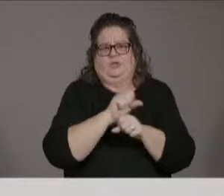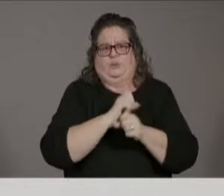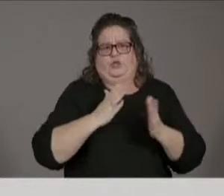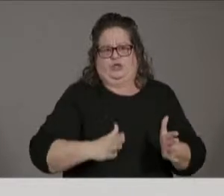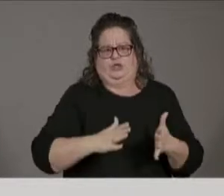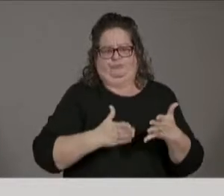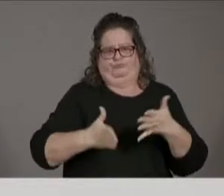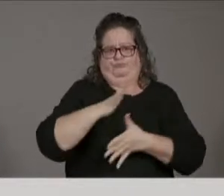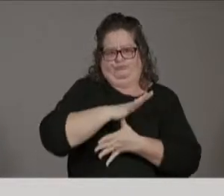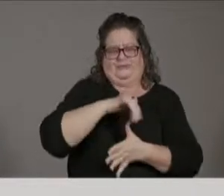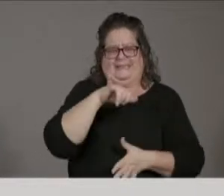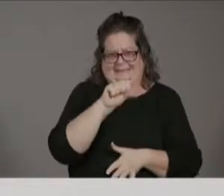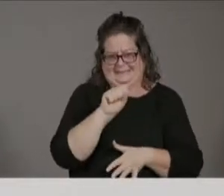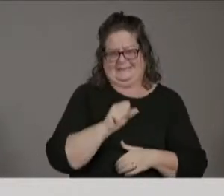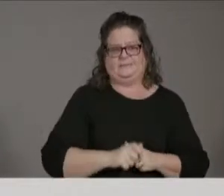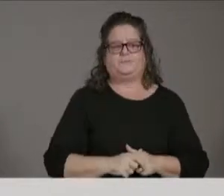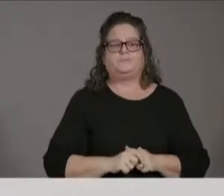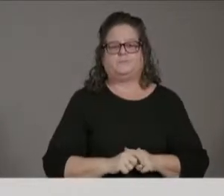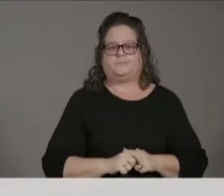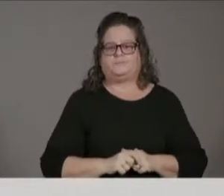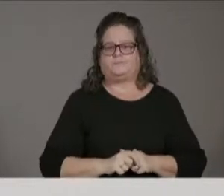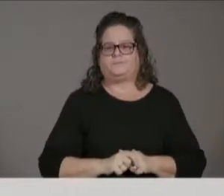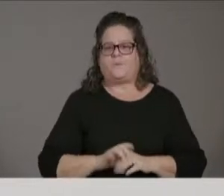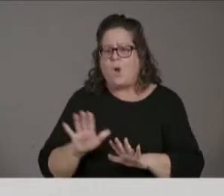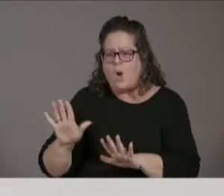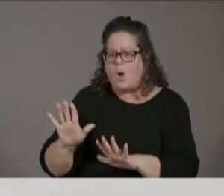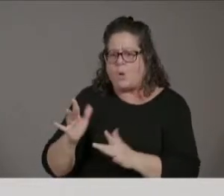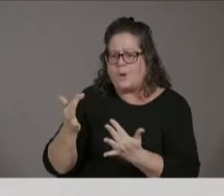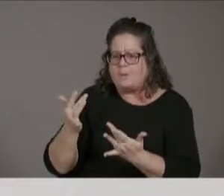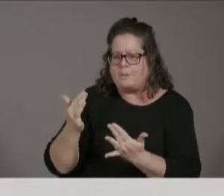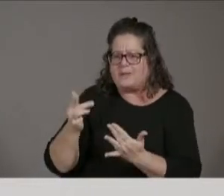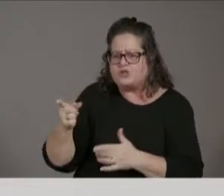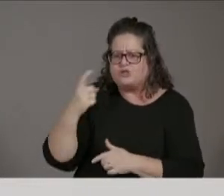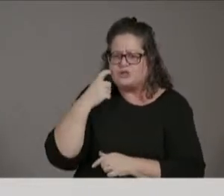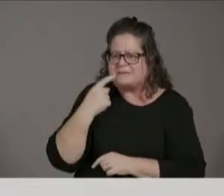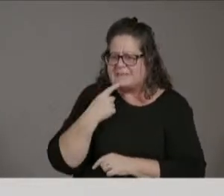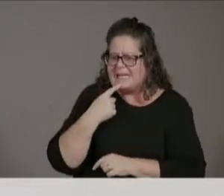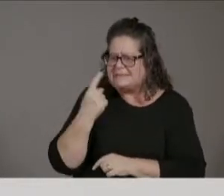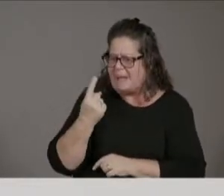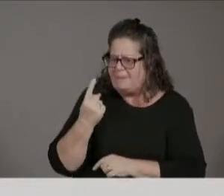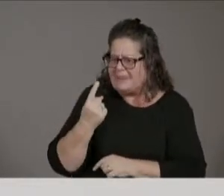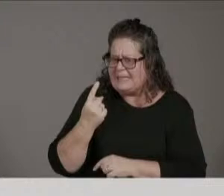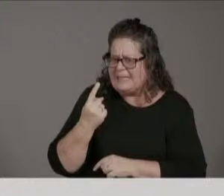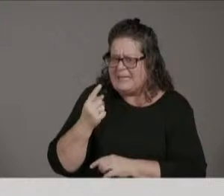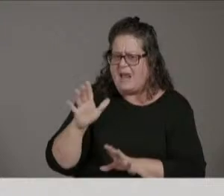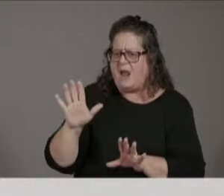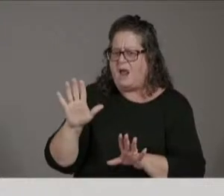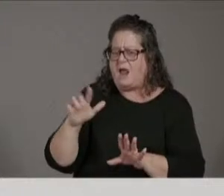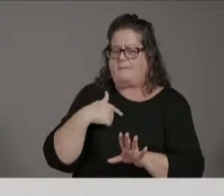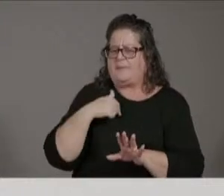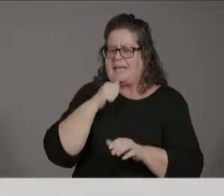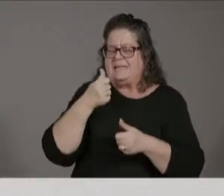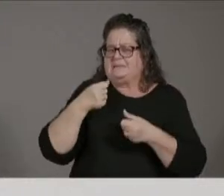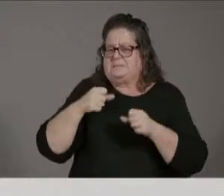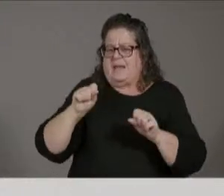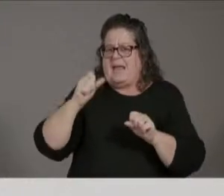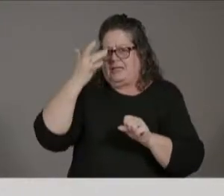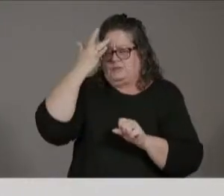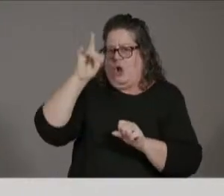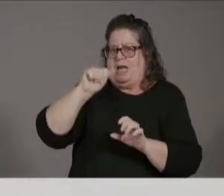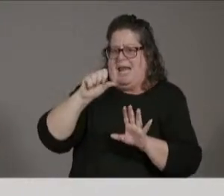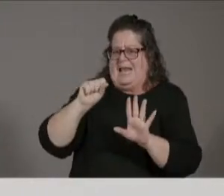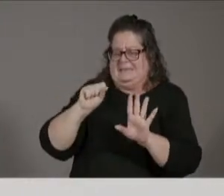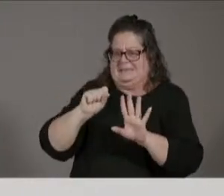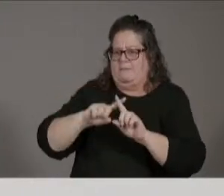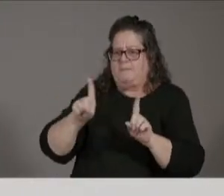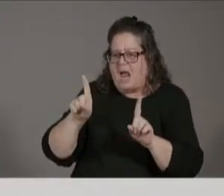Wait, you just said something. When did media become an essential? I mean, I'm not meaning to be a smart ass on this, but you know, when I